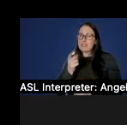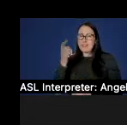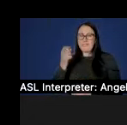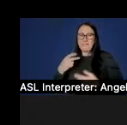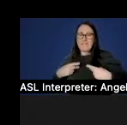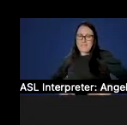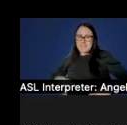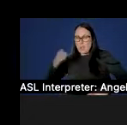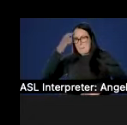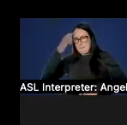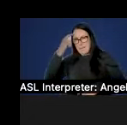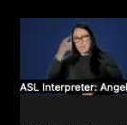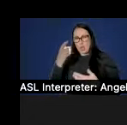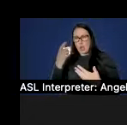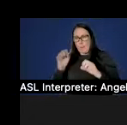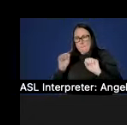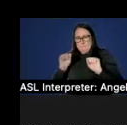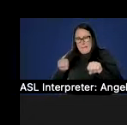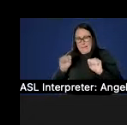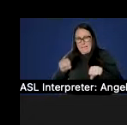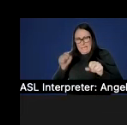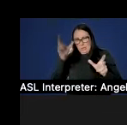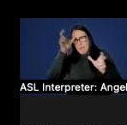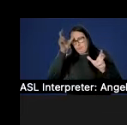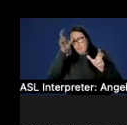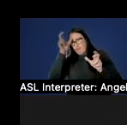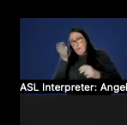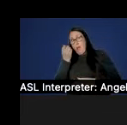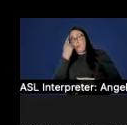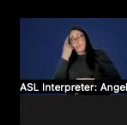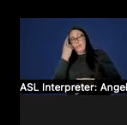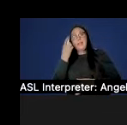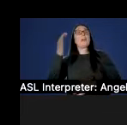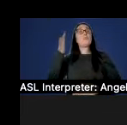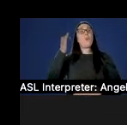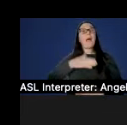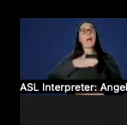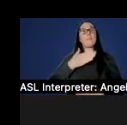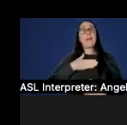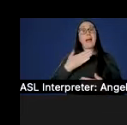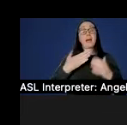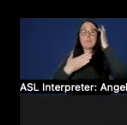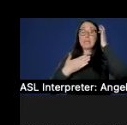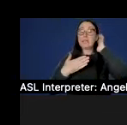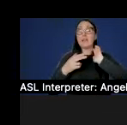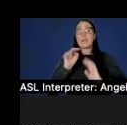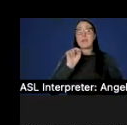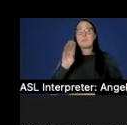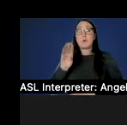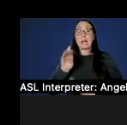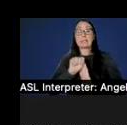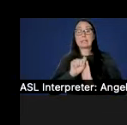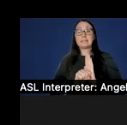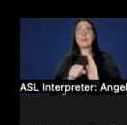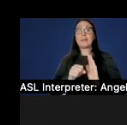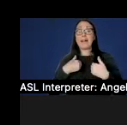to. That's why I'm personally very happy that in the state of Nebraska, we do offer those Jane Doe kits, because